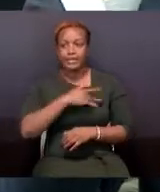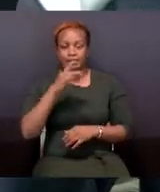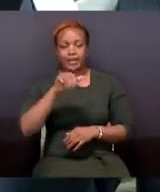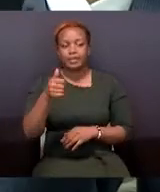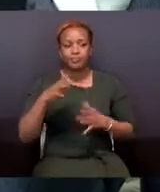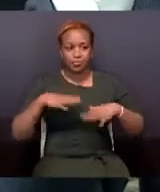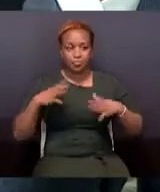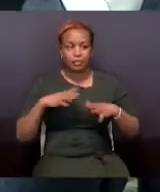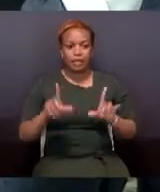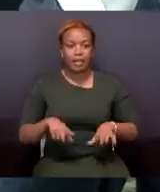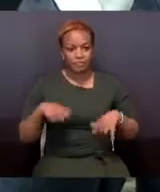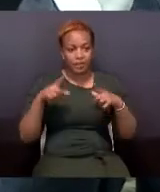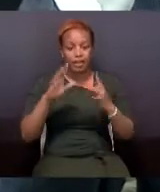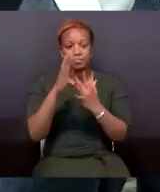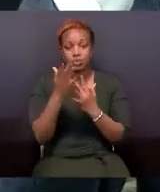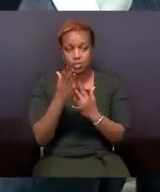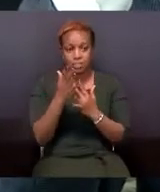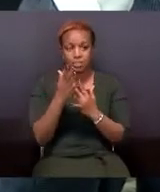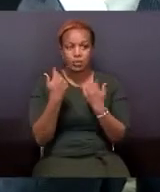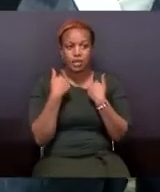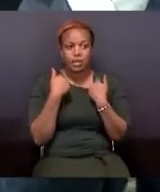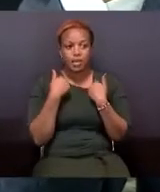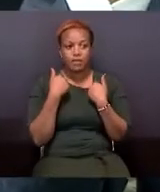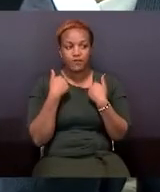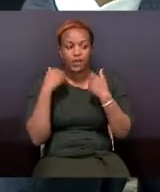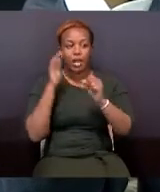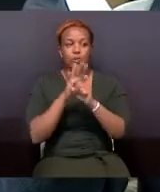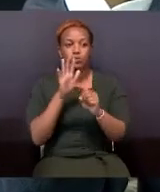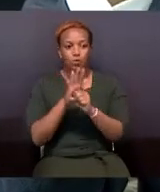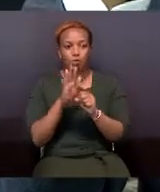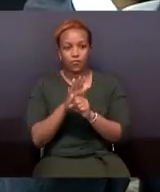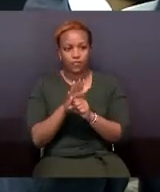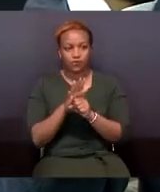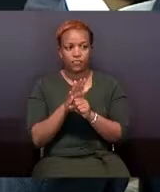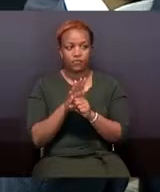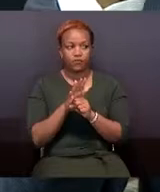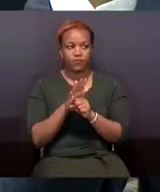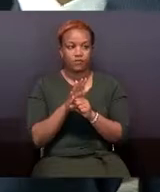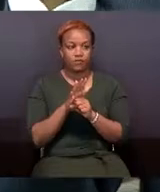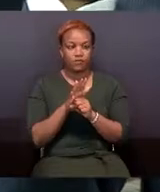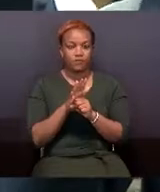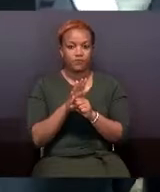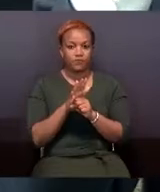between there is a lot of money to make.